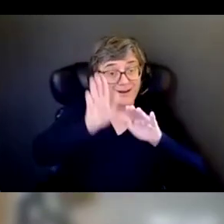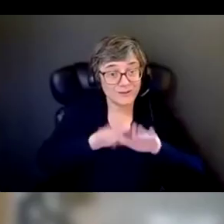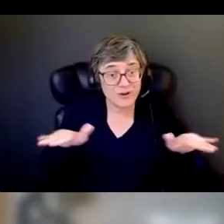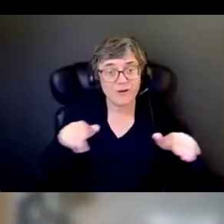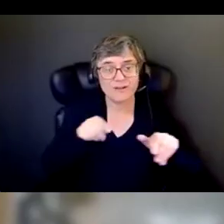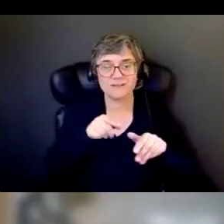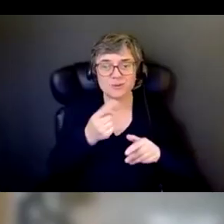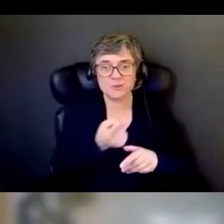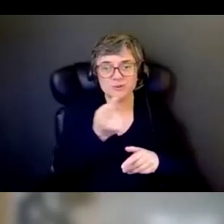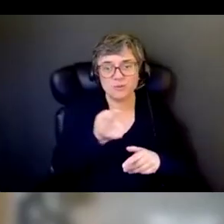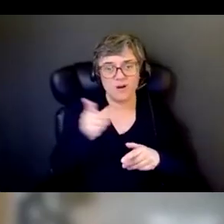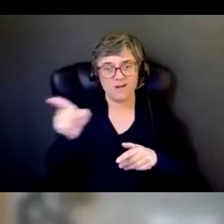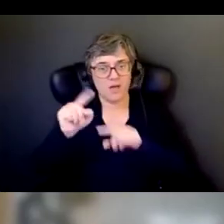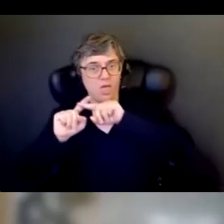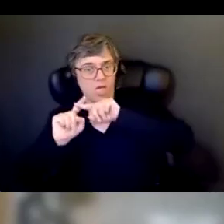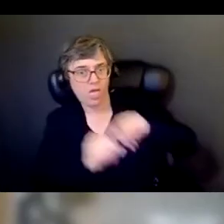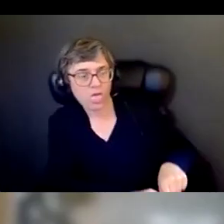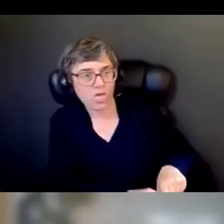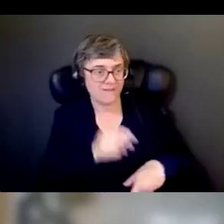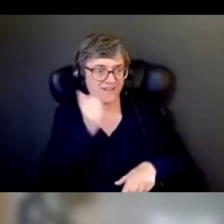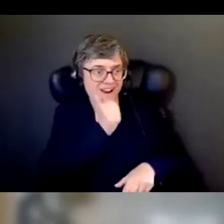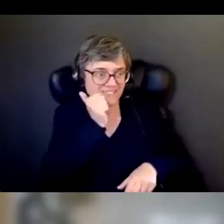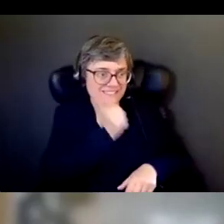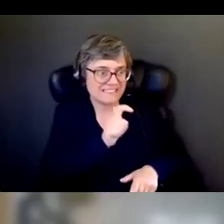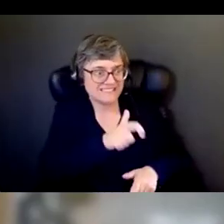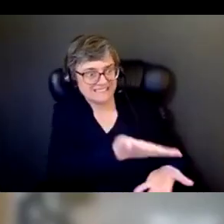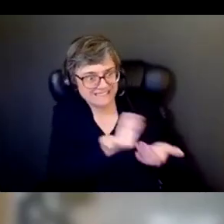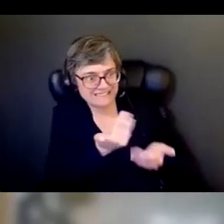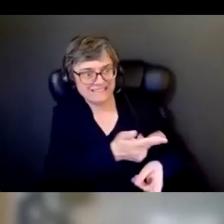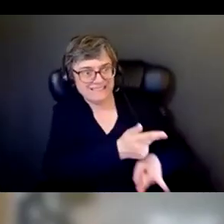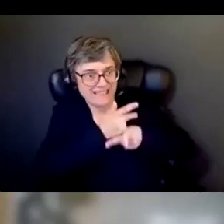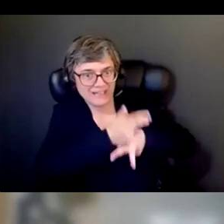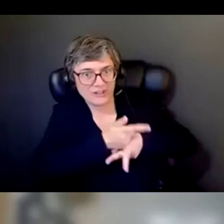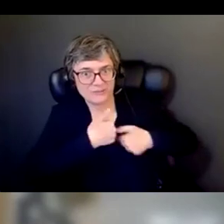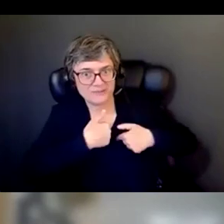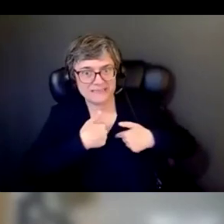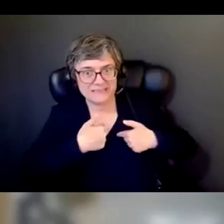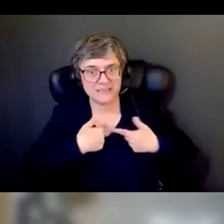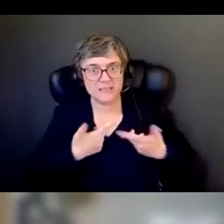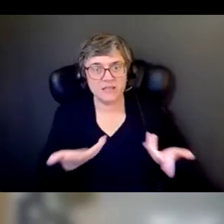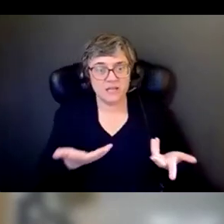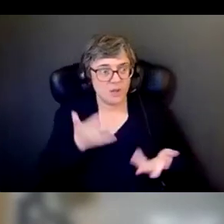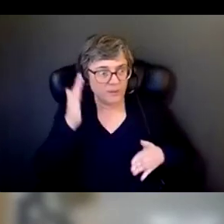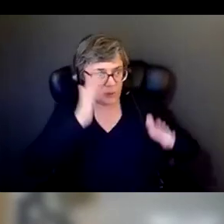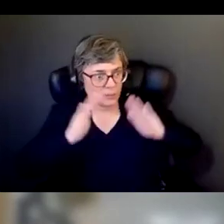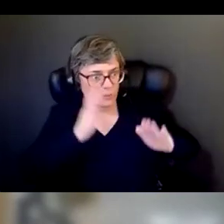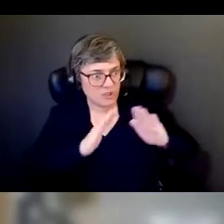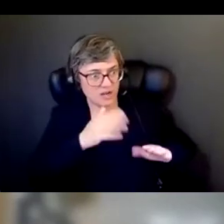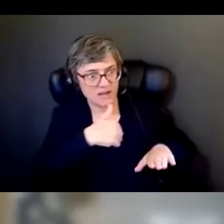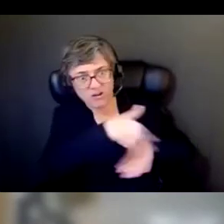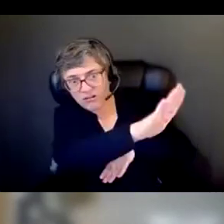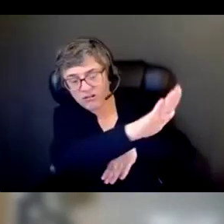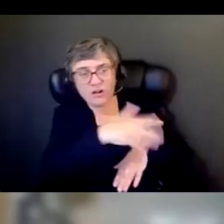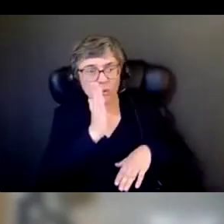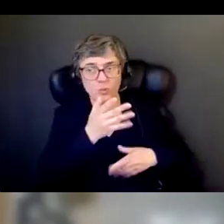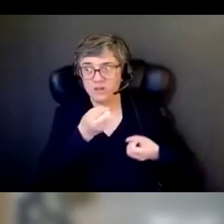or minimized in older populations. Communities may recognize physical abuse more easily, but patterns